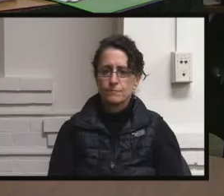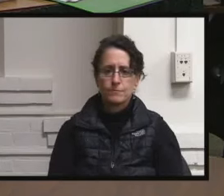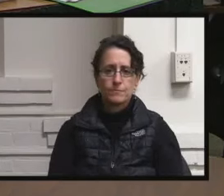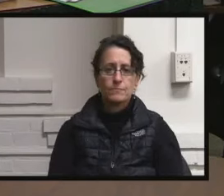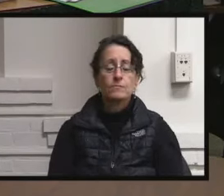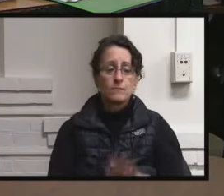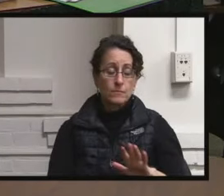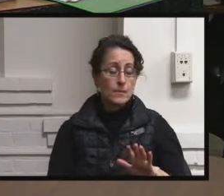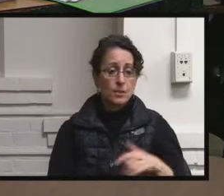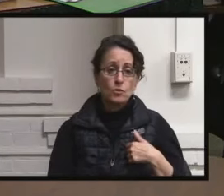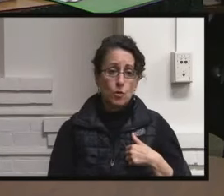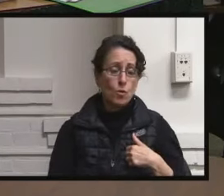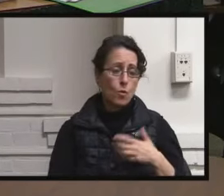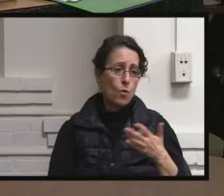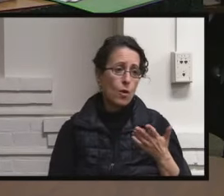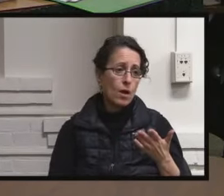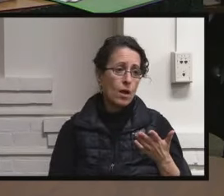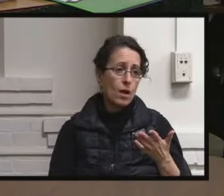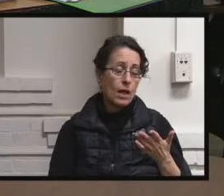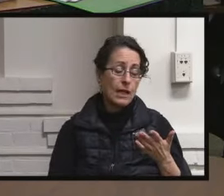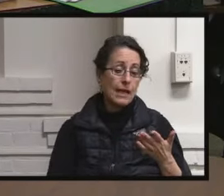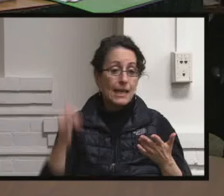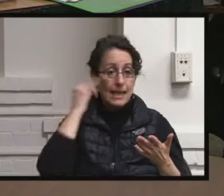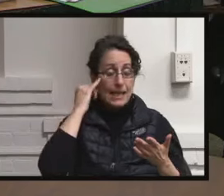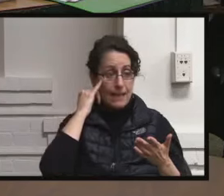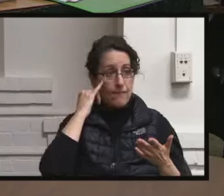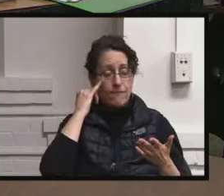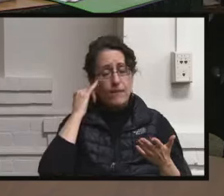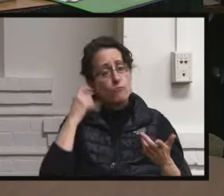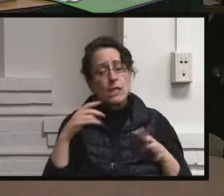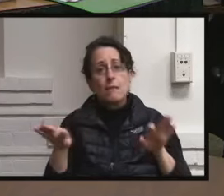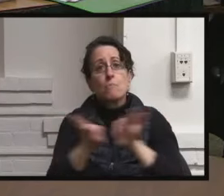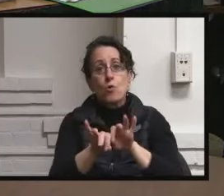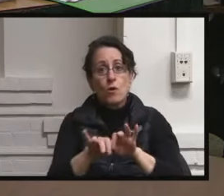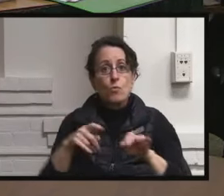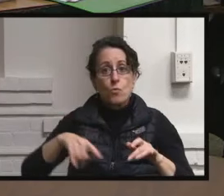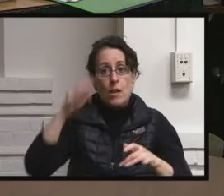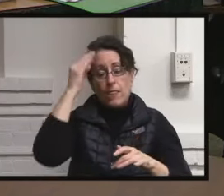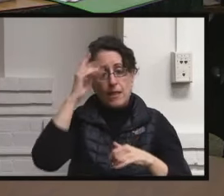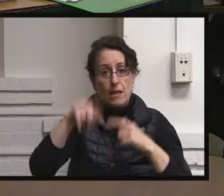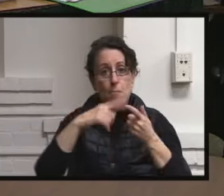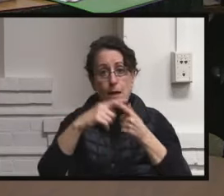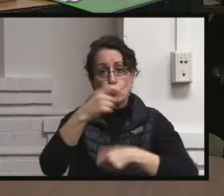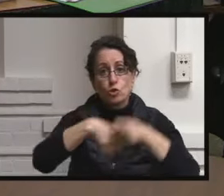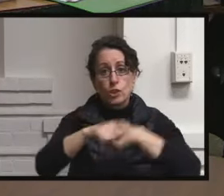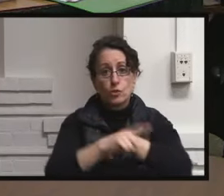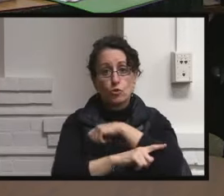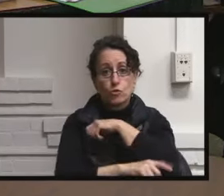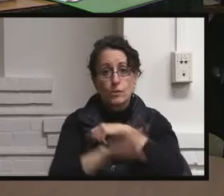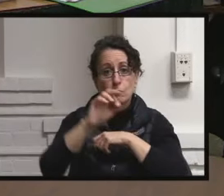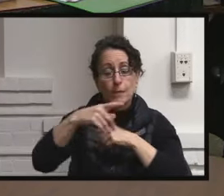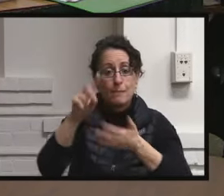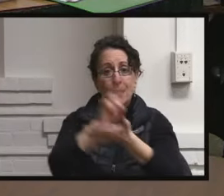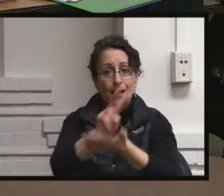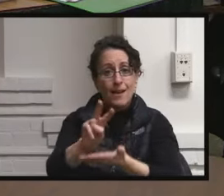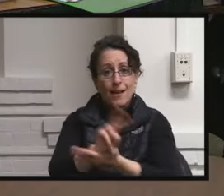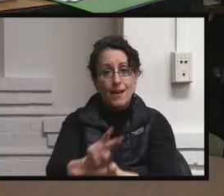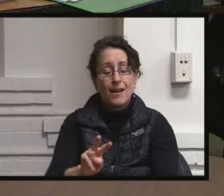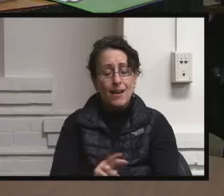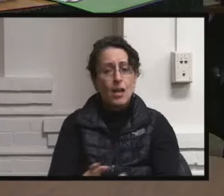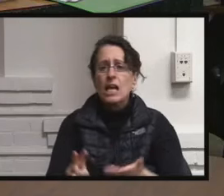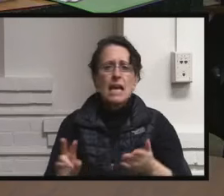going to trash pickup every other week. We want to hear if people have concerns about that. And on the 15th of December. It's only trash, not